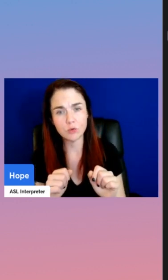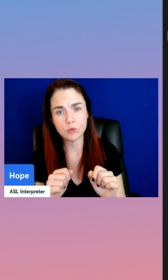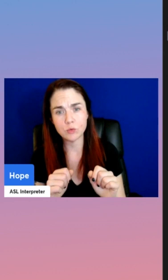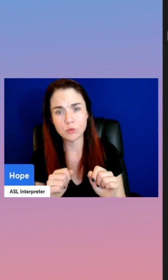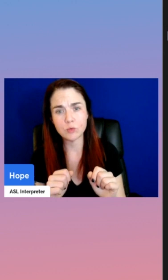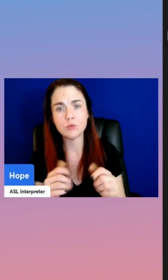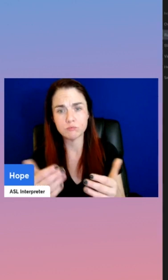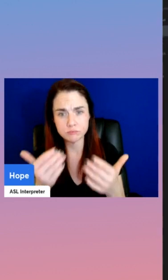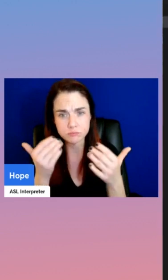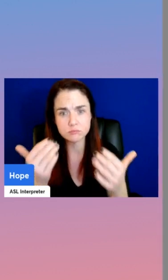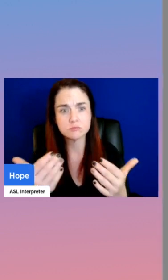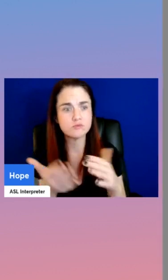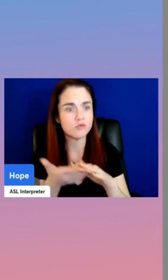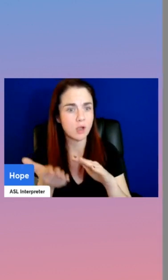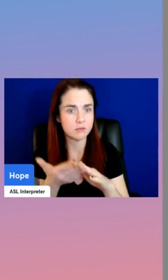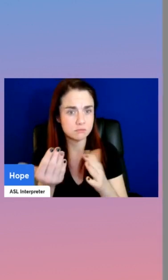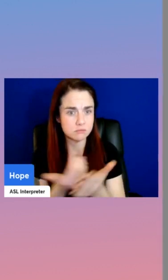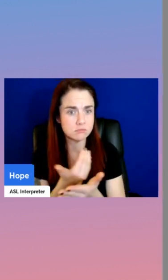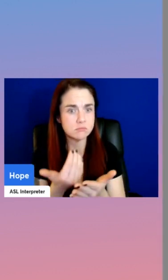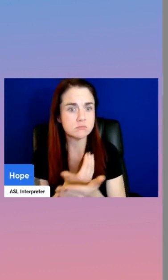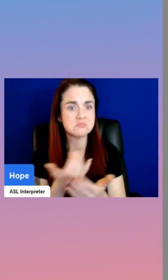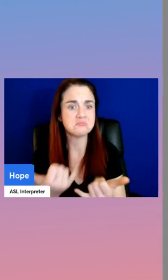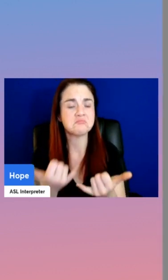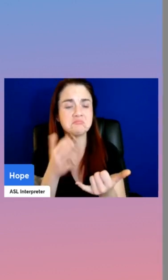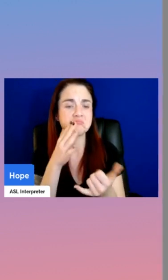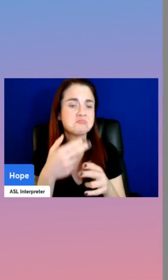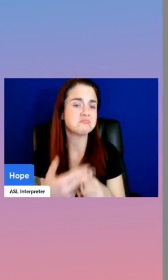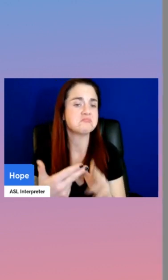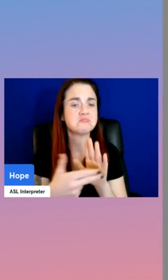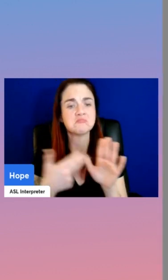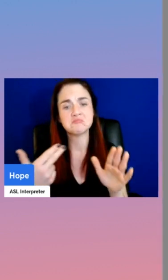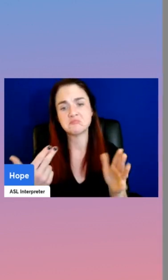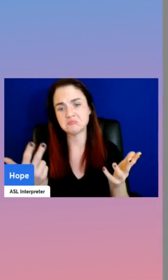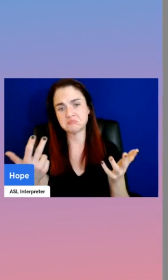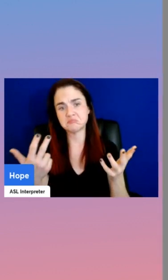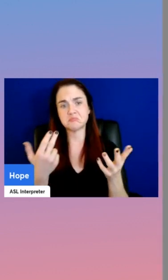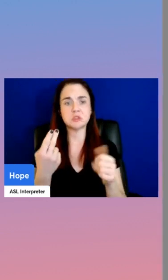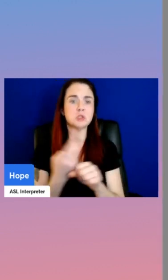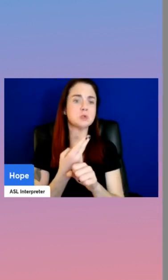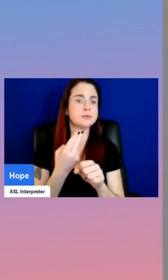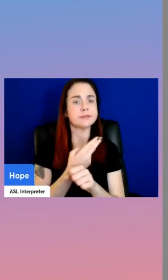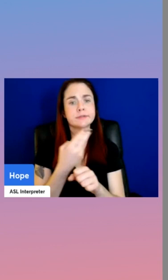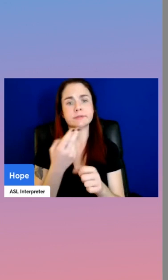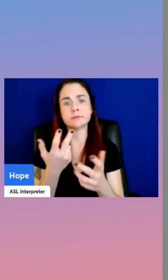execute a new run. And in this case, I'll call it using